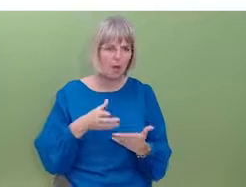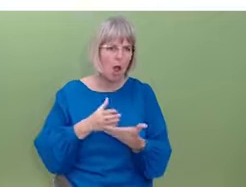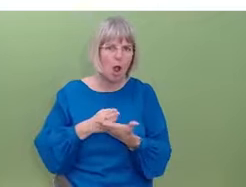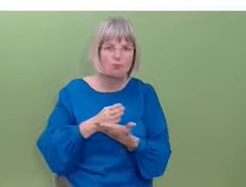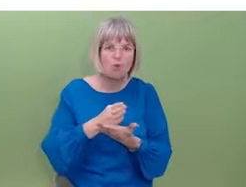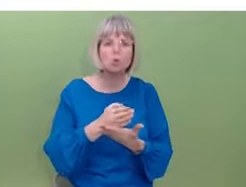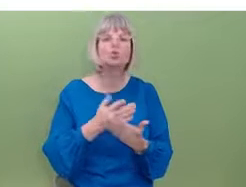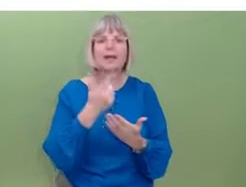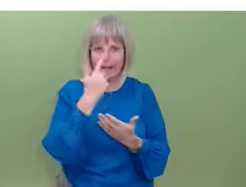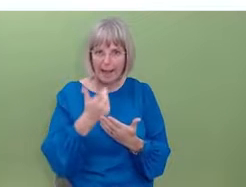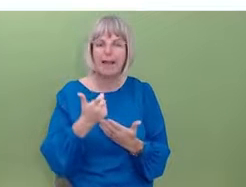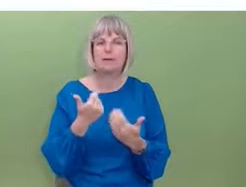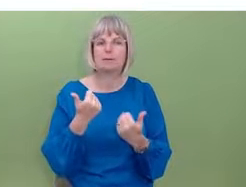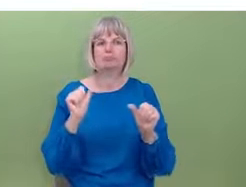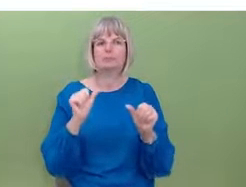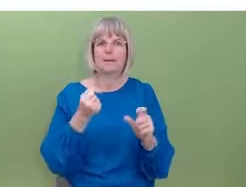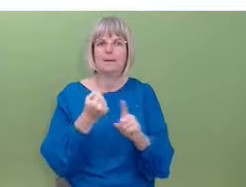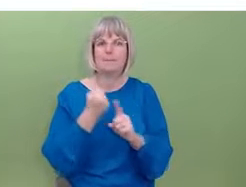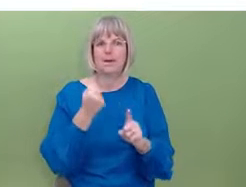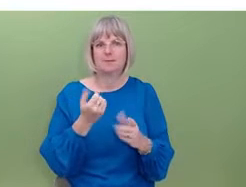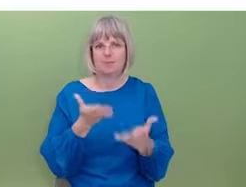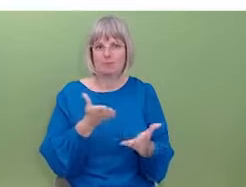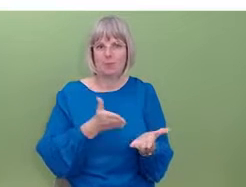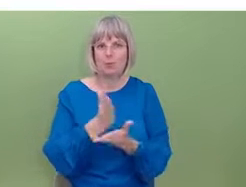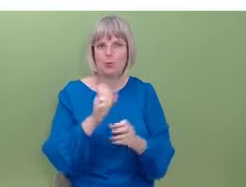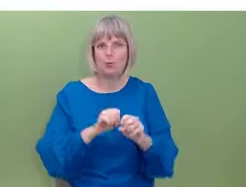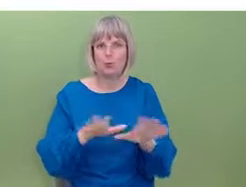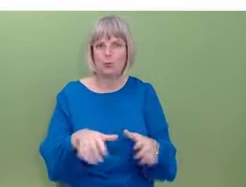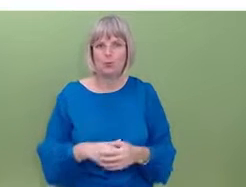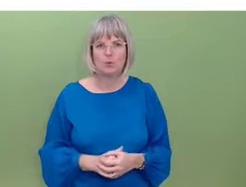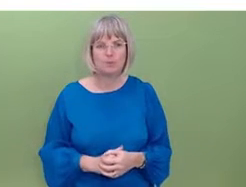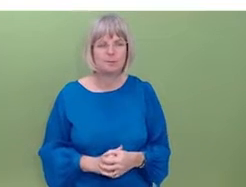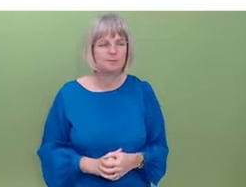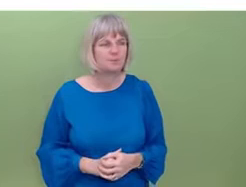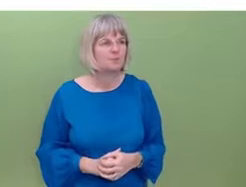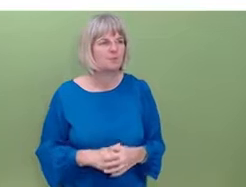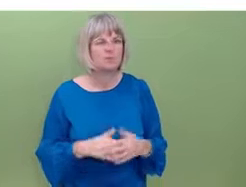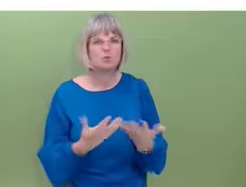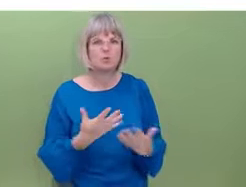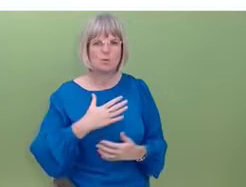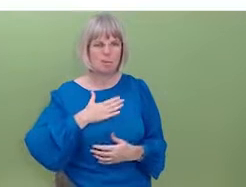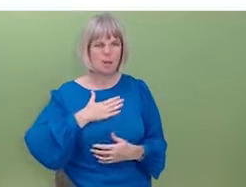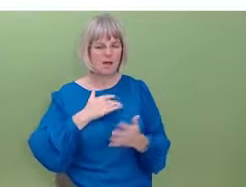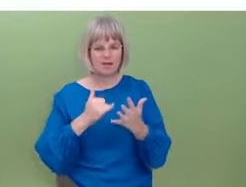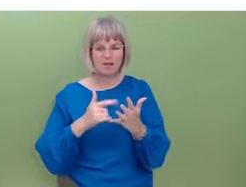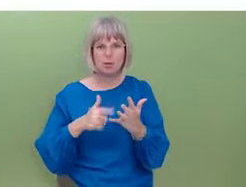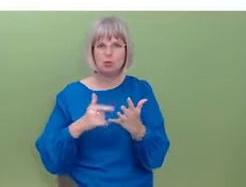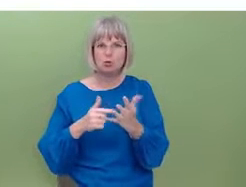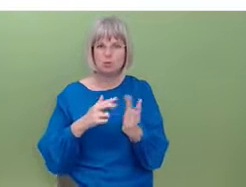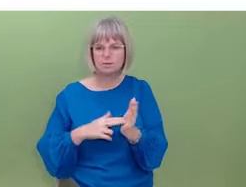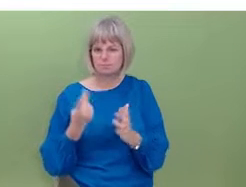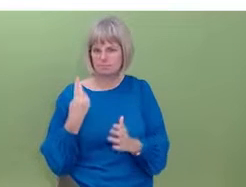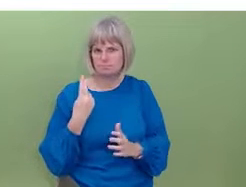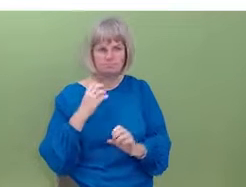our slot today, mine and Susan's slot, is about telling you a little bit about how we've delivered this,